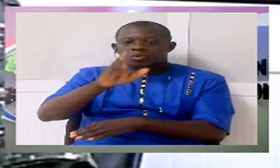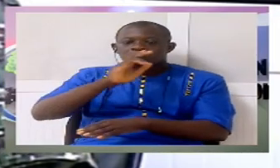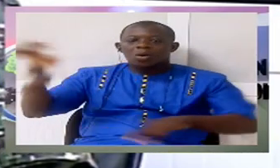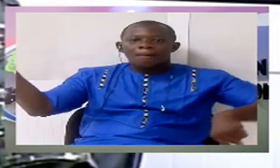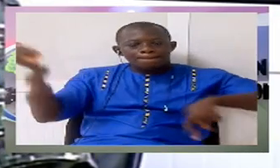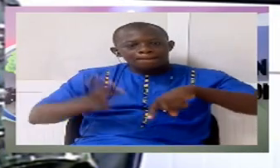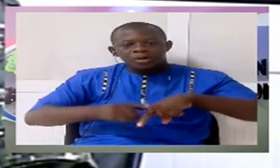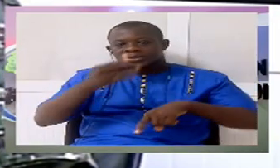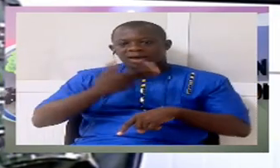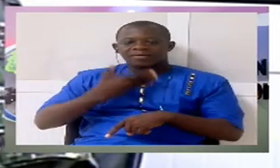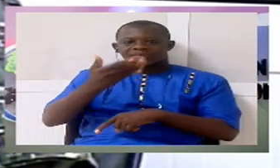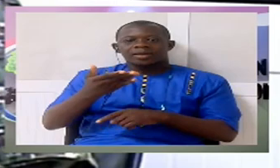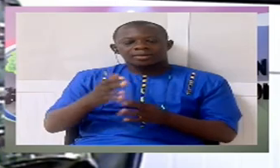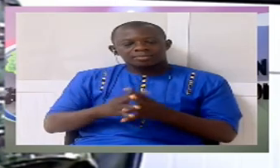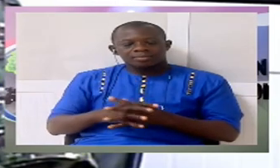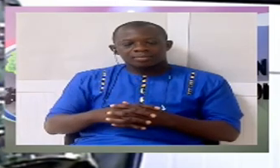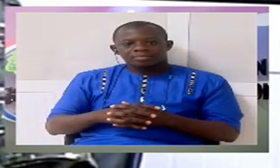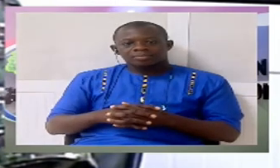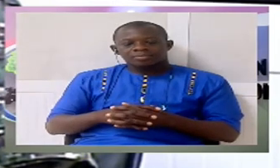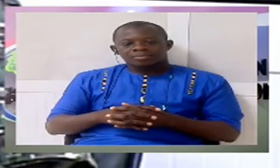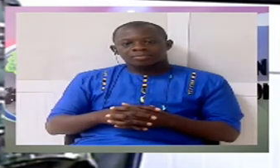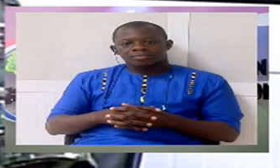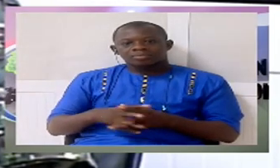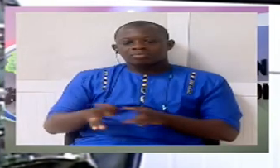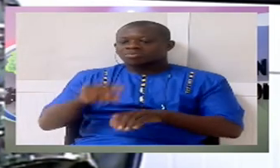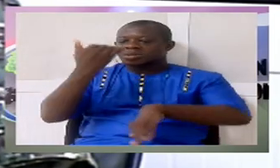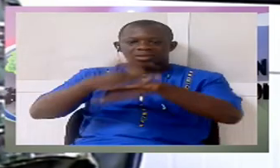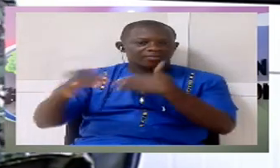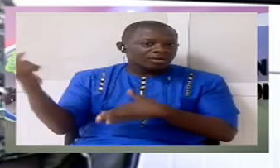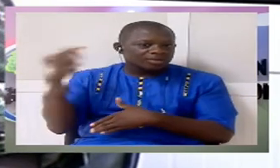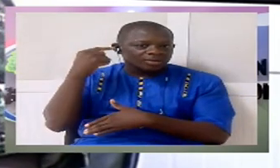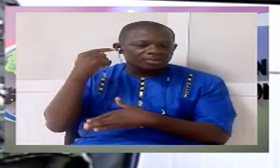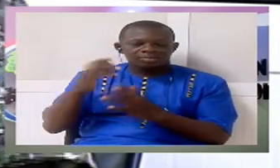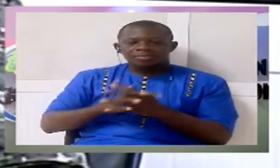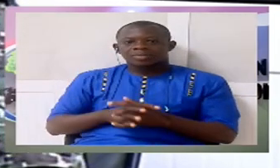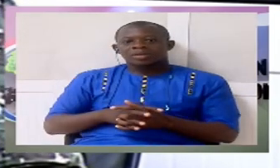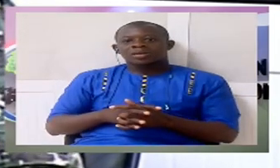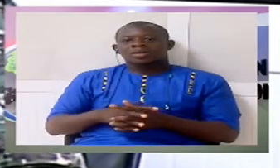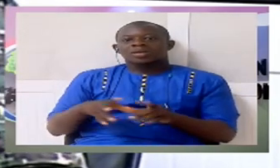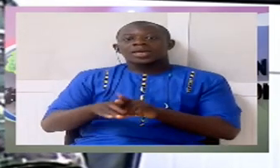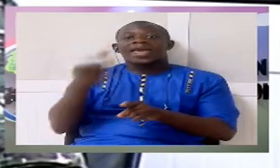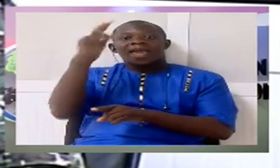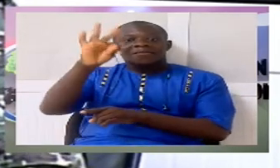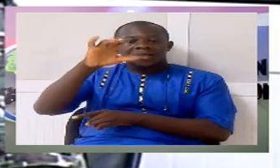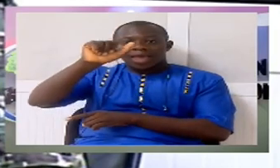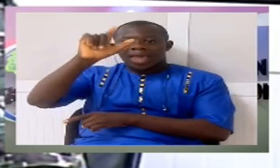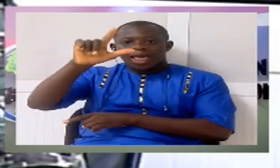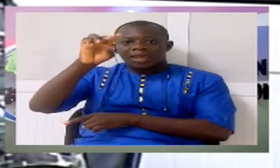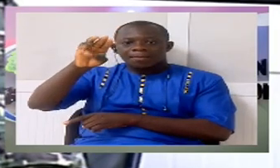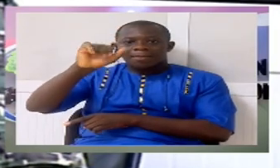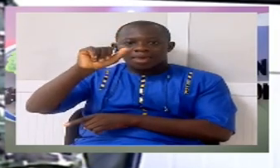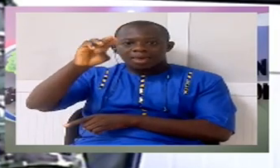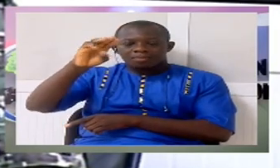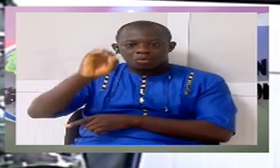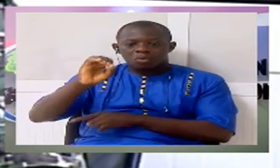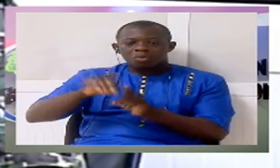nga ken ko xamne dal yar nañ ko ci. Mogo diga. Never heard. Even Al Mamu, would you